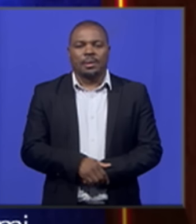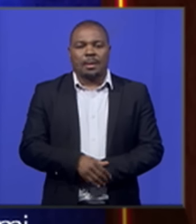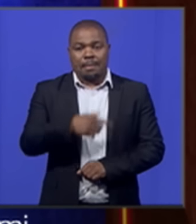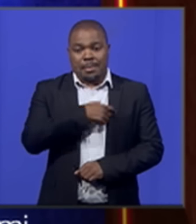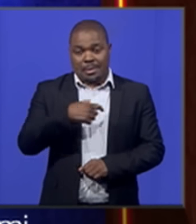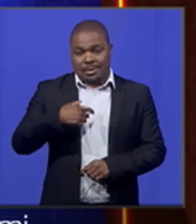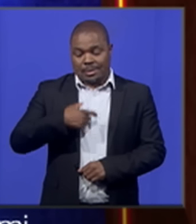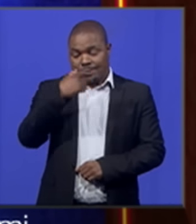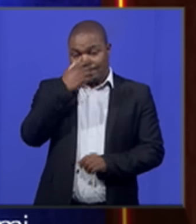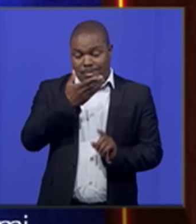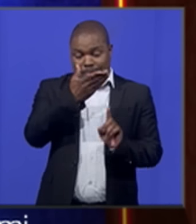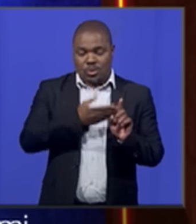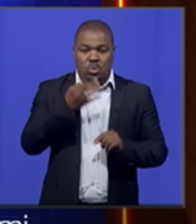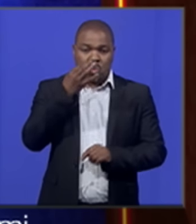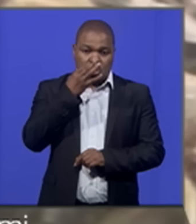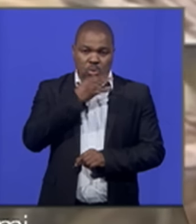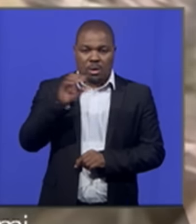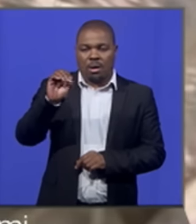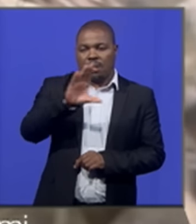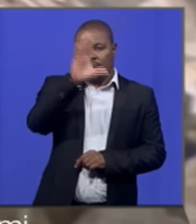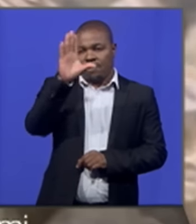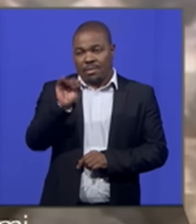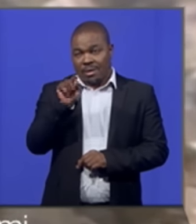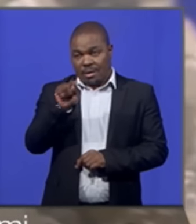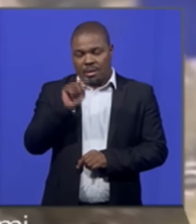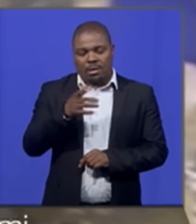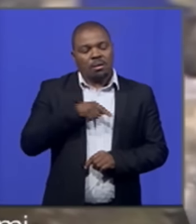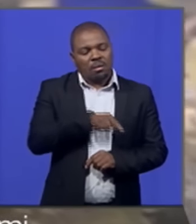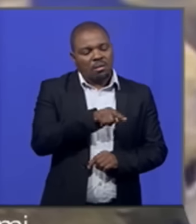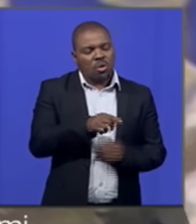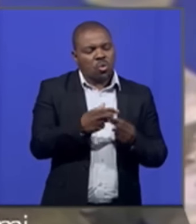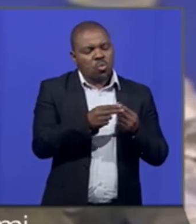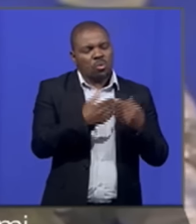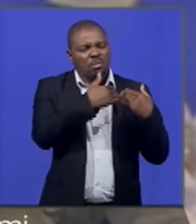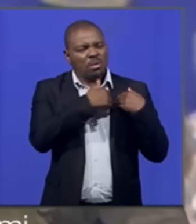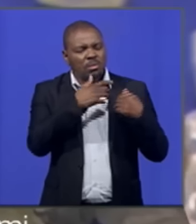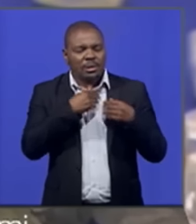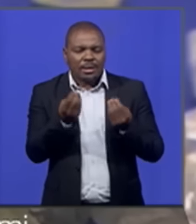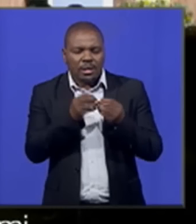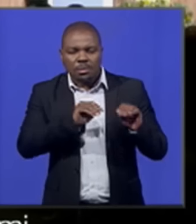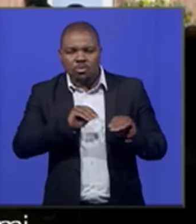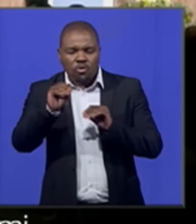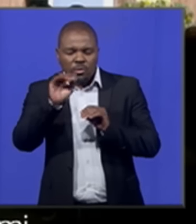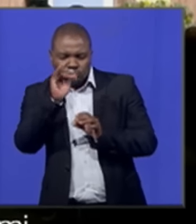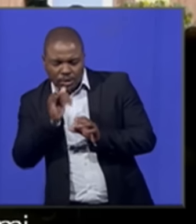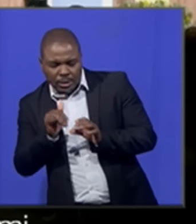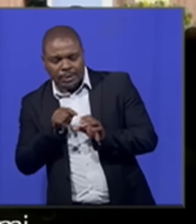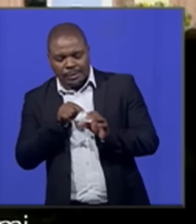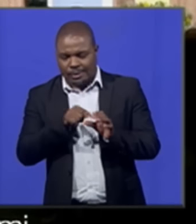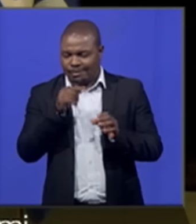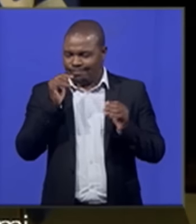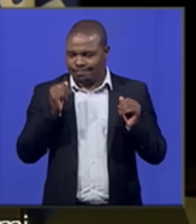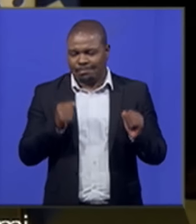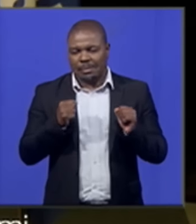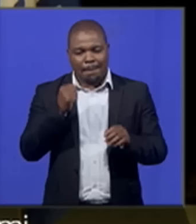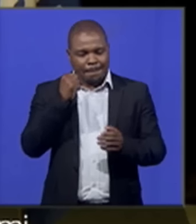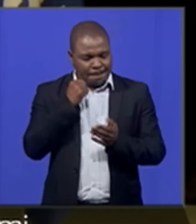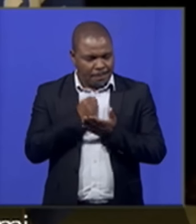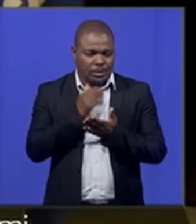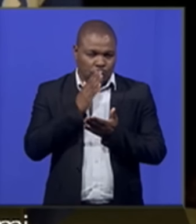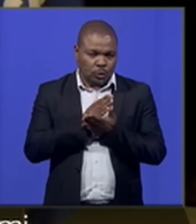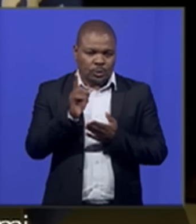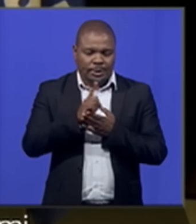Mopresidente Cyril Ramaphosa o re union ya go lekola tshepetšo ya dithoto ya borwa bja Afrika e swanetše go matlafatša botee mo